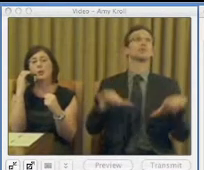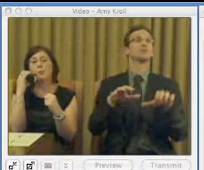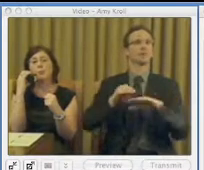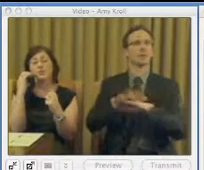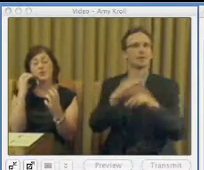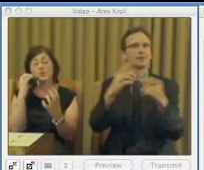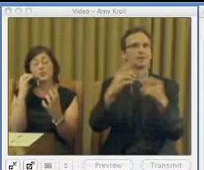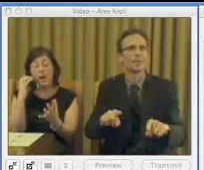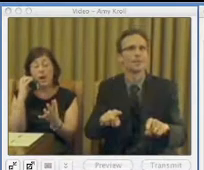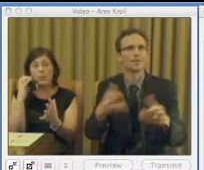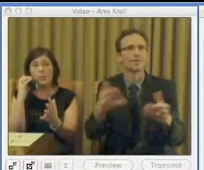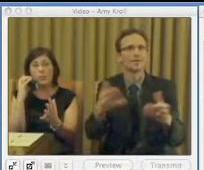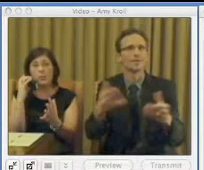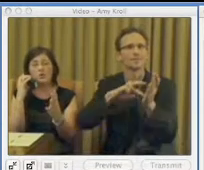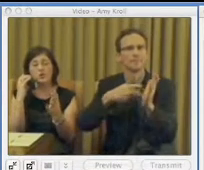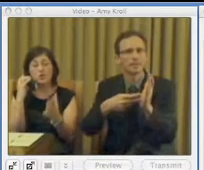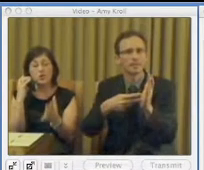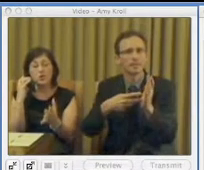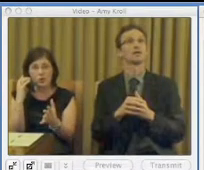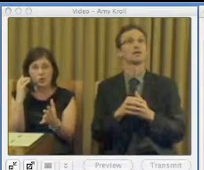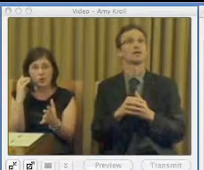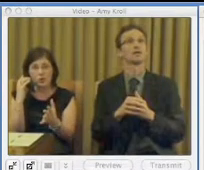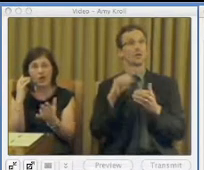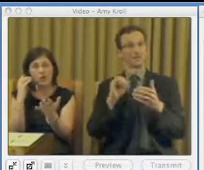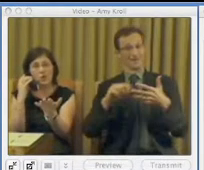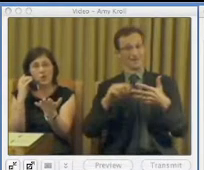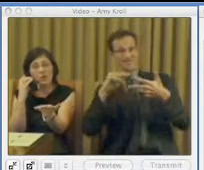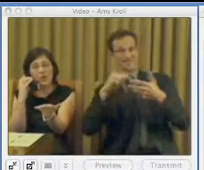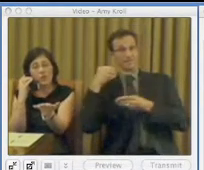And not necessarily prescribing what